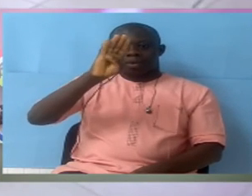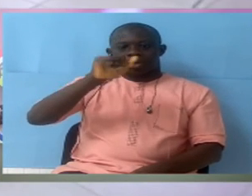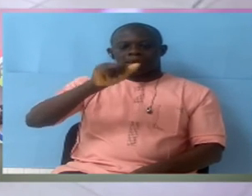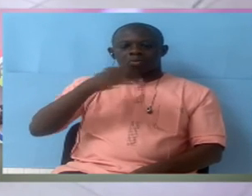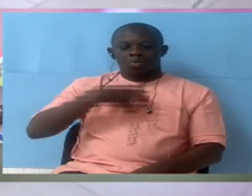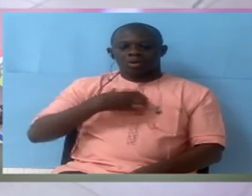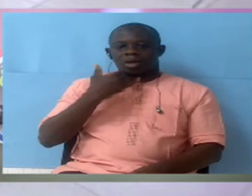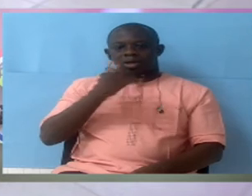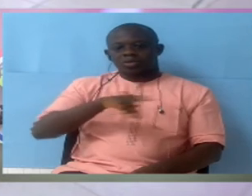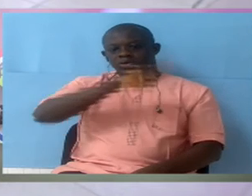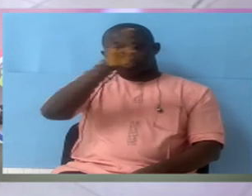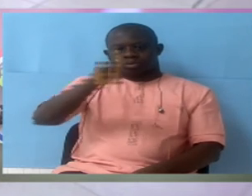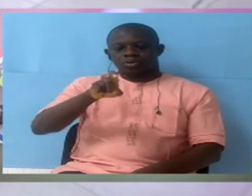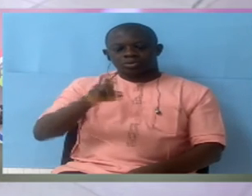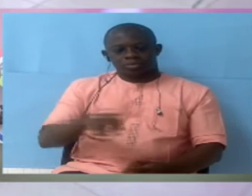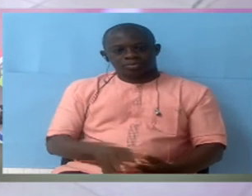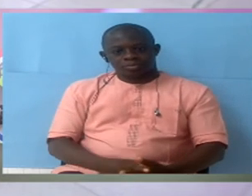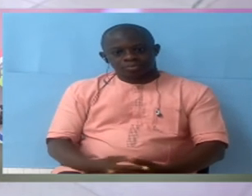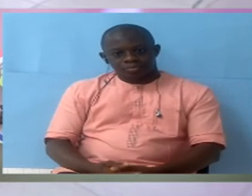Commissioner Samba bëgg na la laaj.